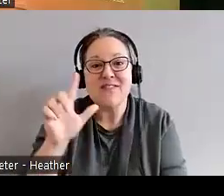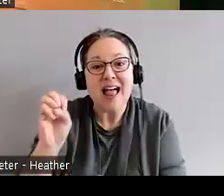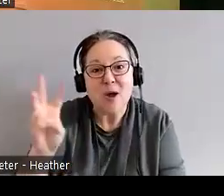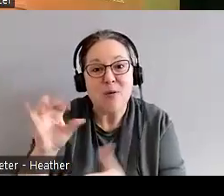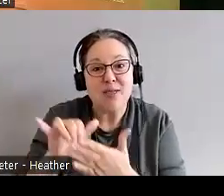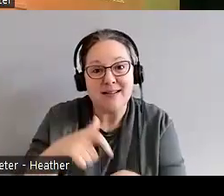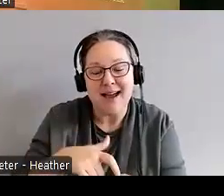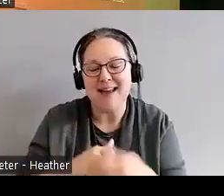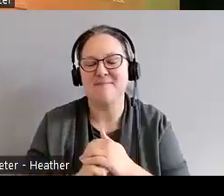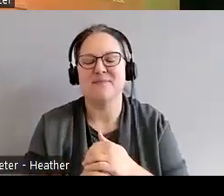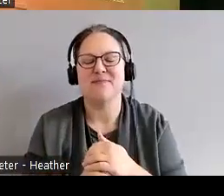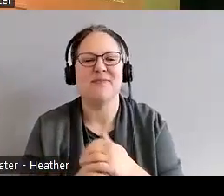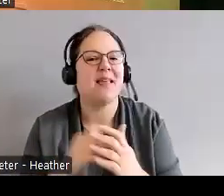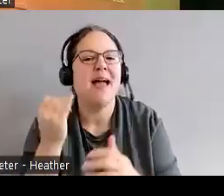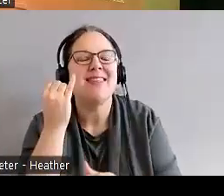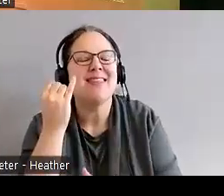was